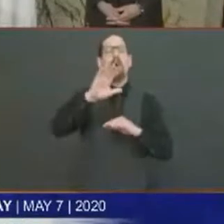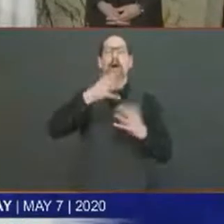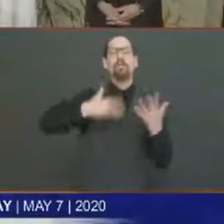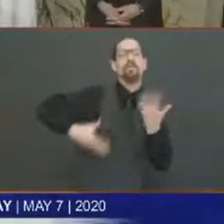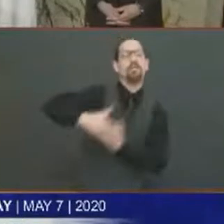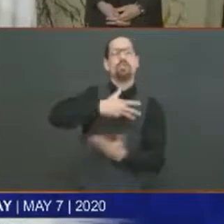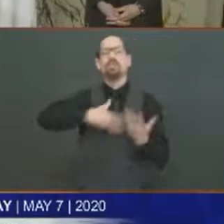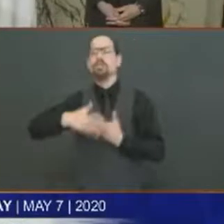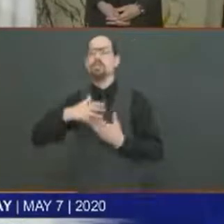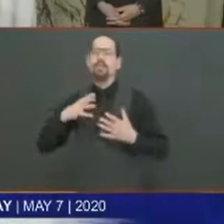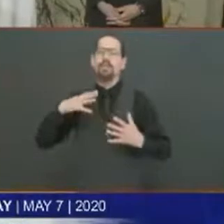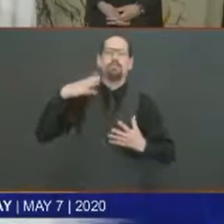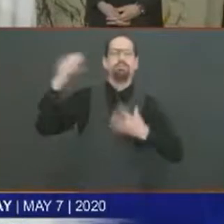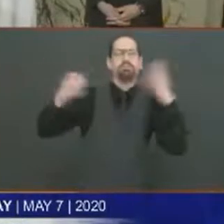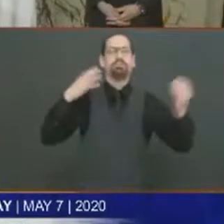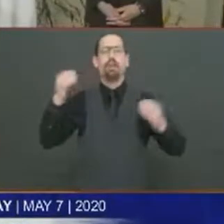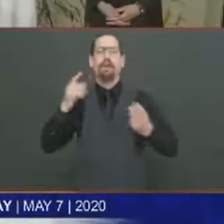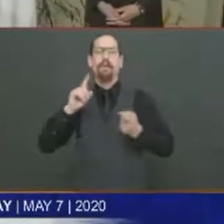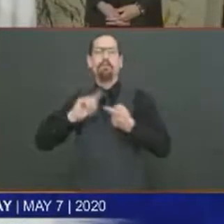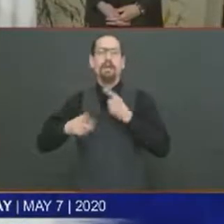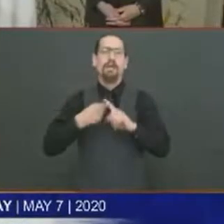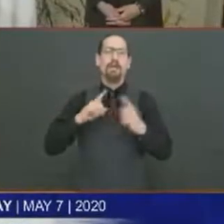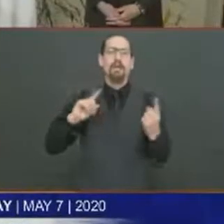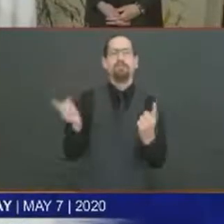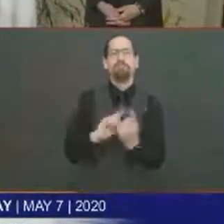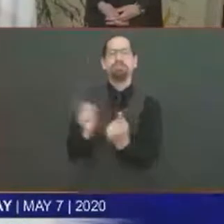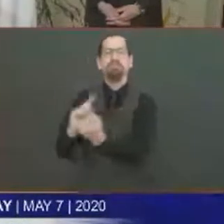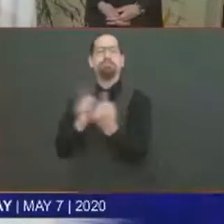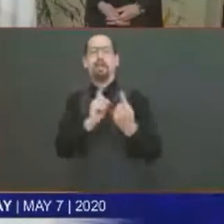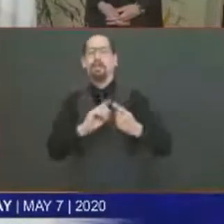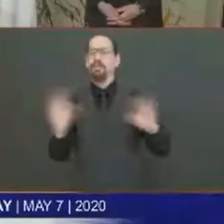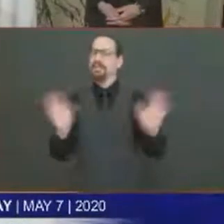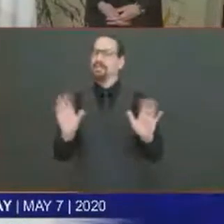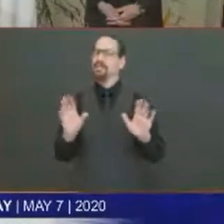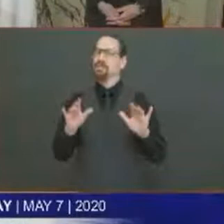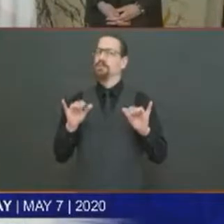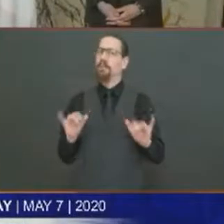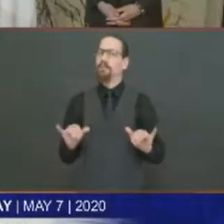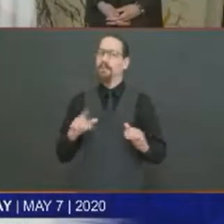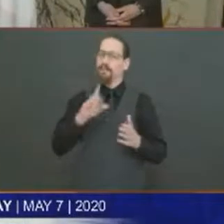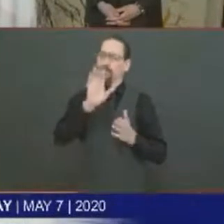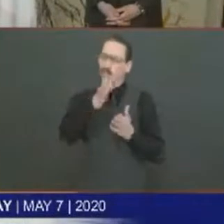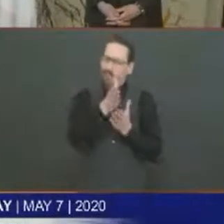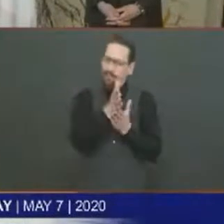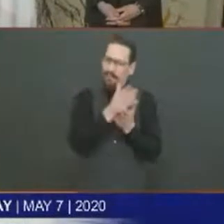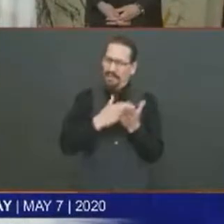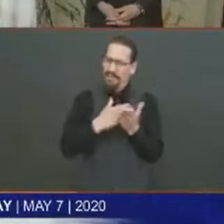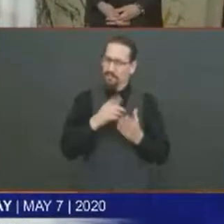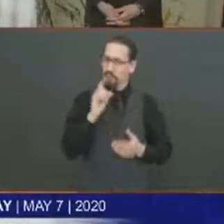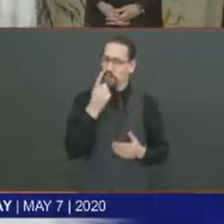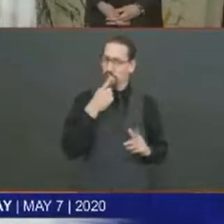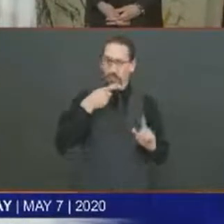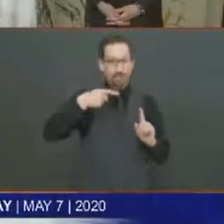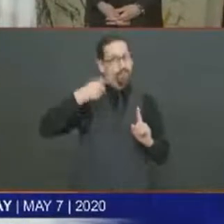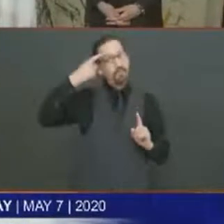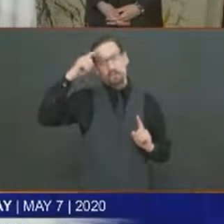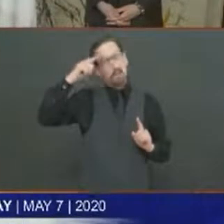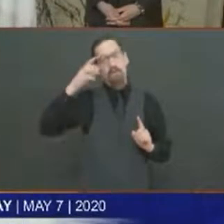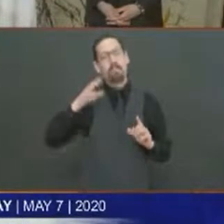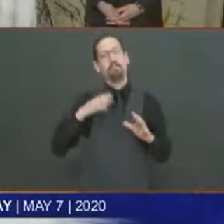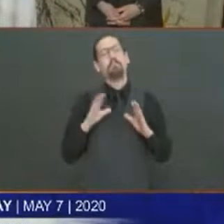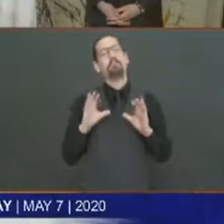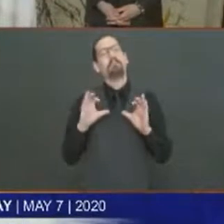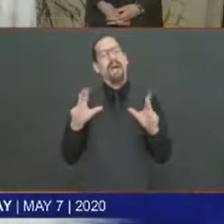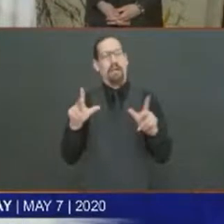gatherings. My focus is to get people back to work. The economic devastation in this state and every state around